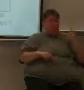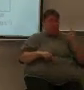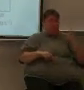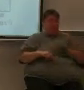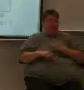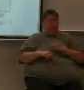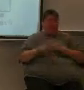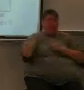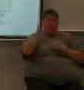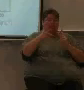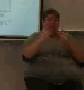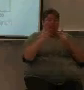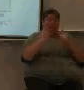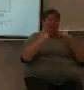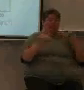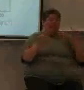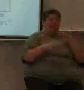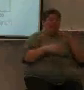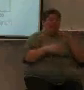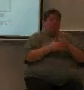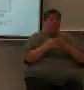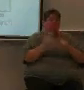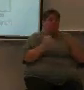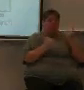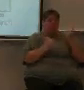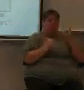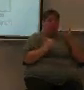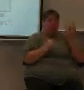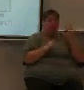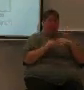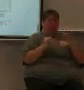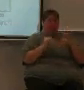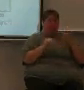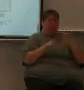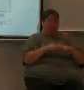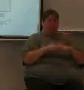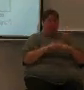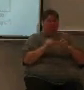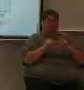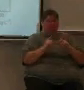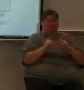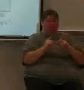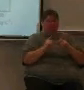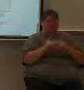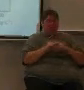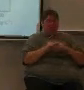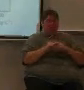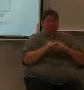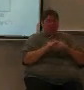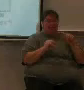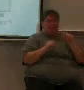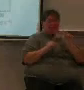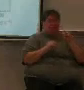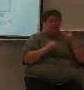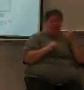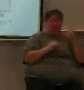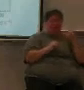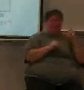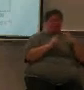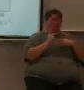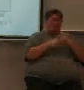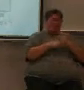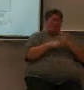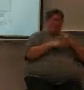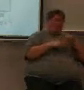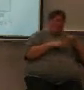Are people trying to use something other than salt now, or are they still using salt? Yeah, there are alternative forms of salt that are not as toxic as